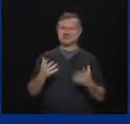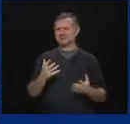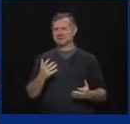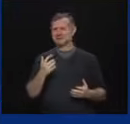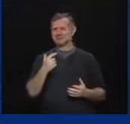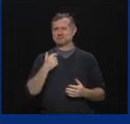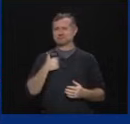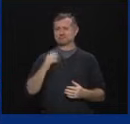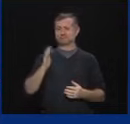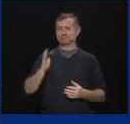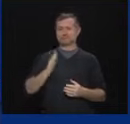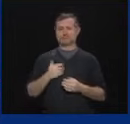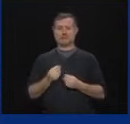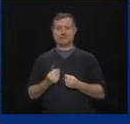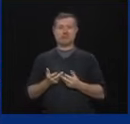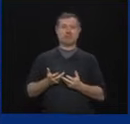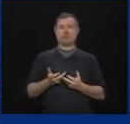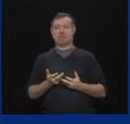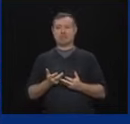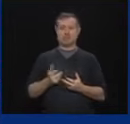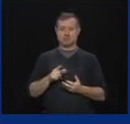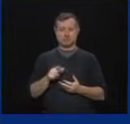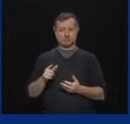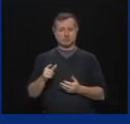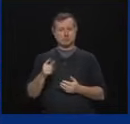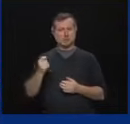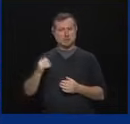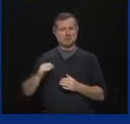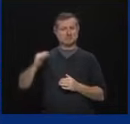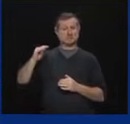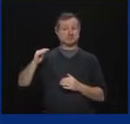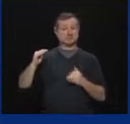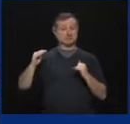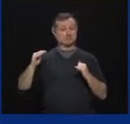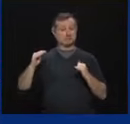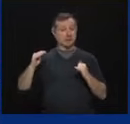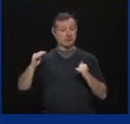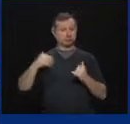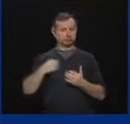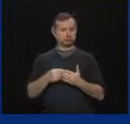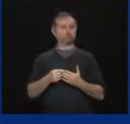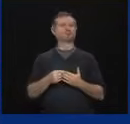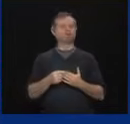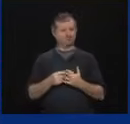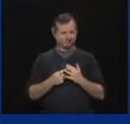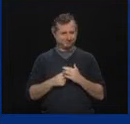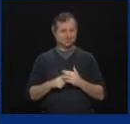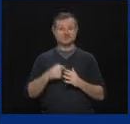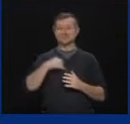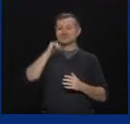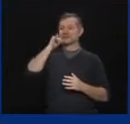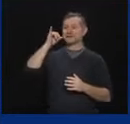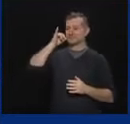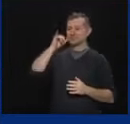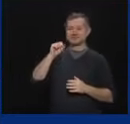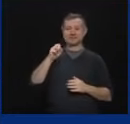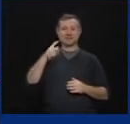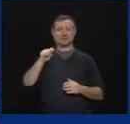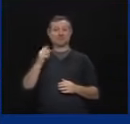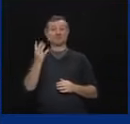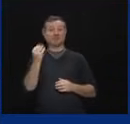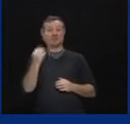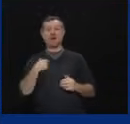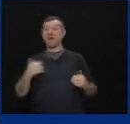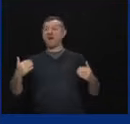their incomes were too high. So that money, starting September 14th, yesterday, applications are now available for that as